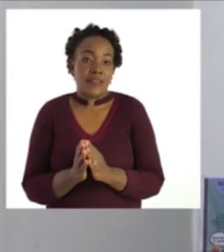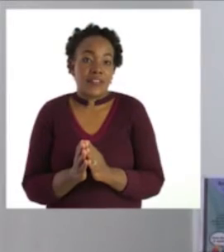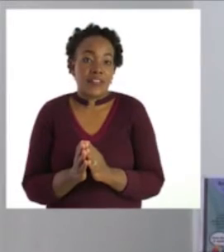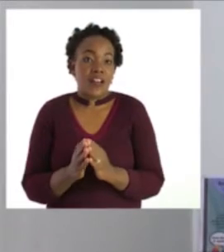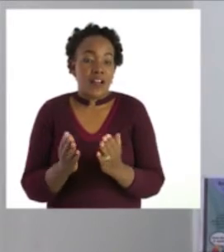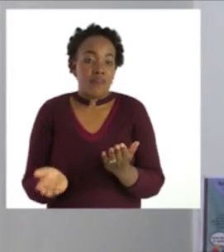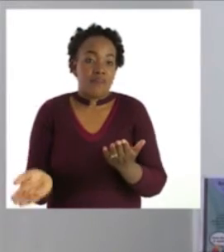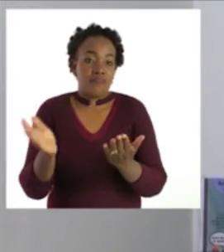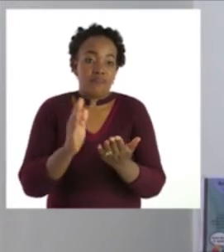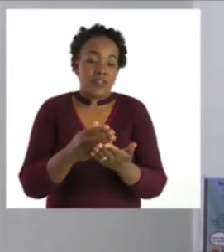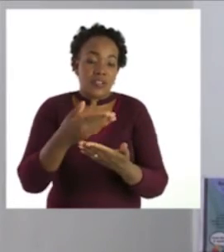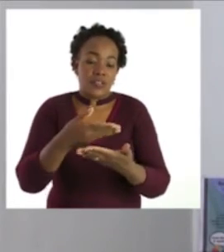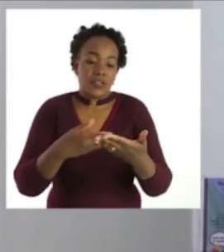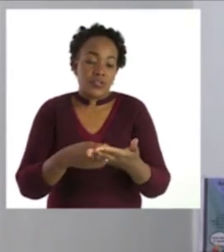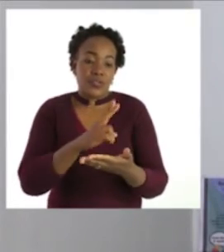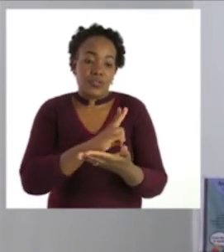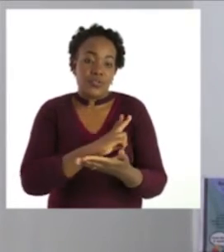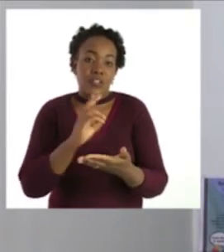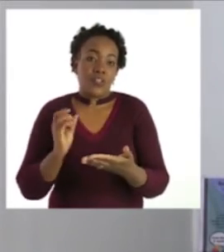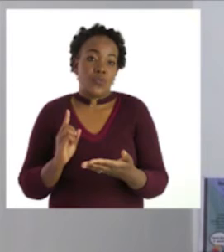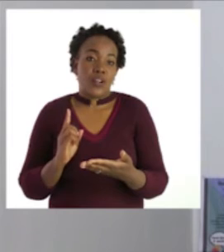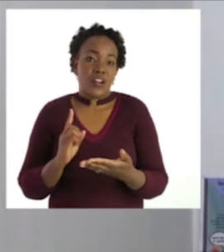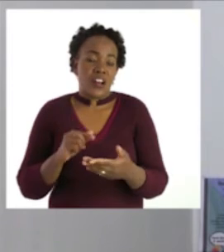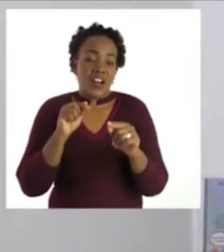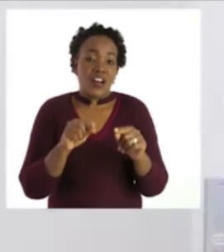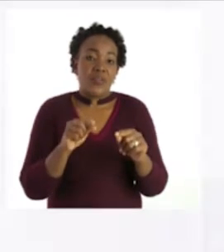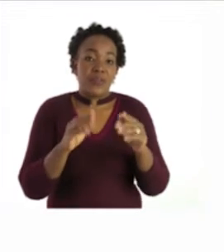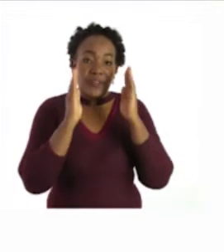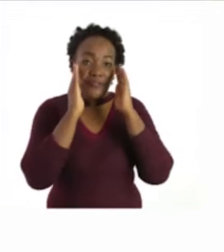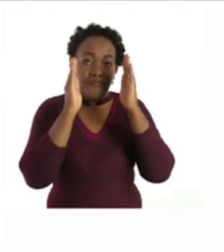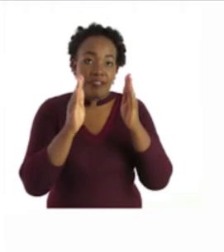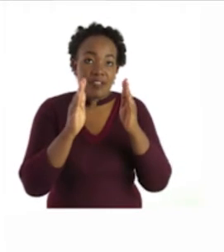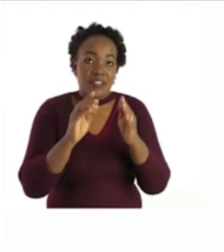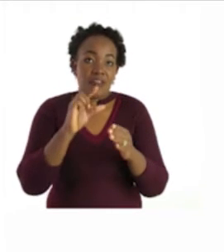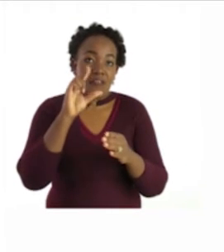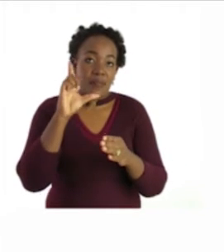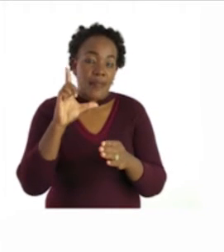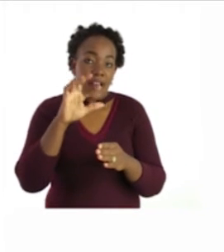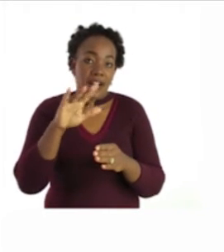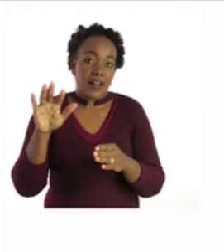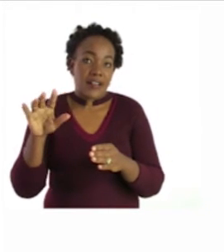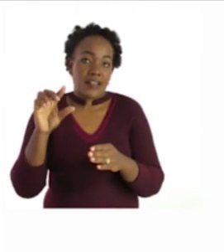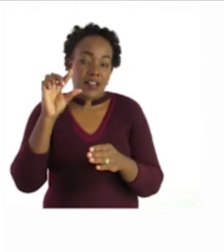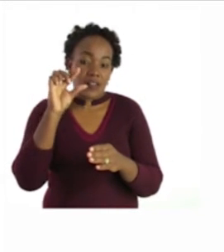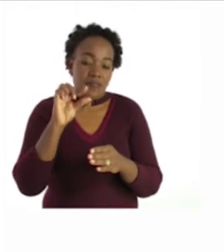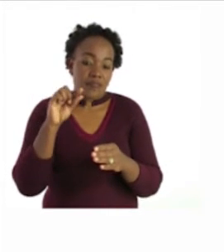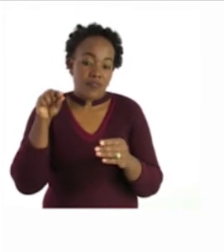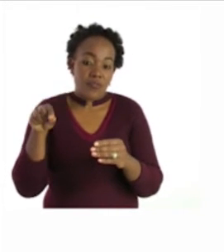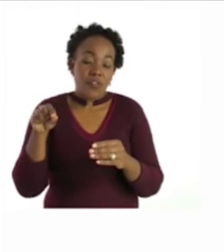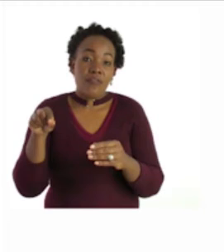Let's now turn to page 21, where we are going to talk about capital letters and full